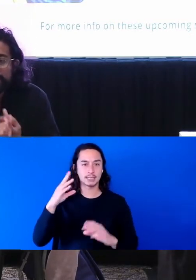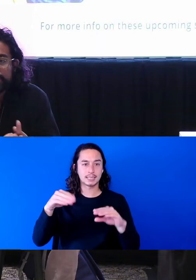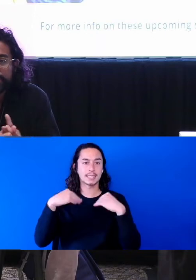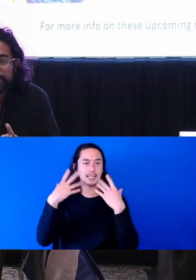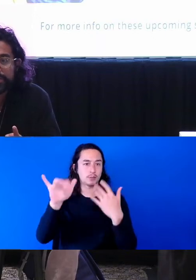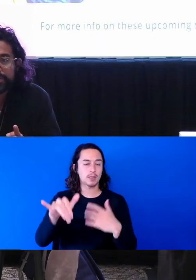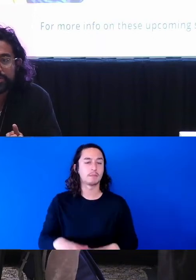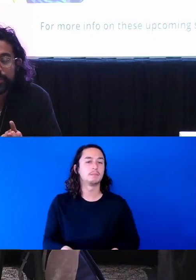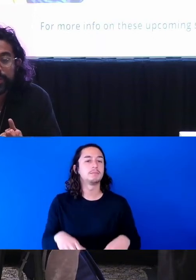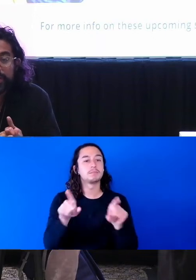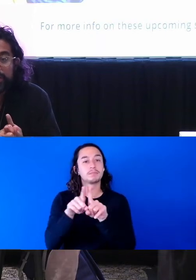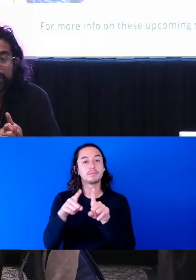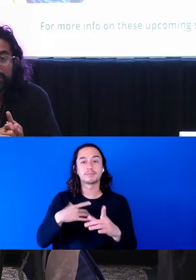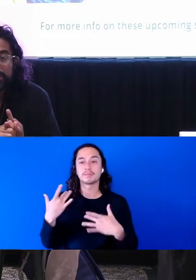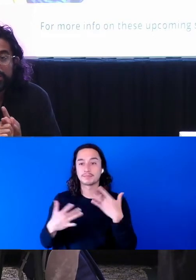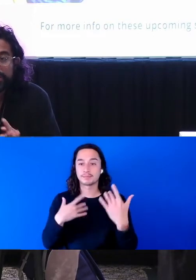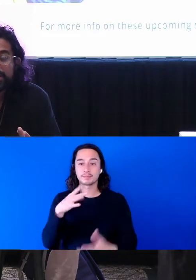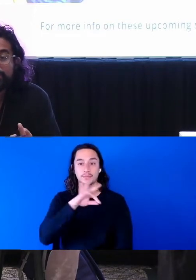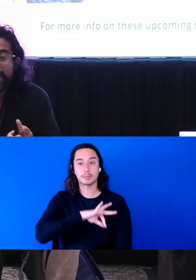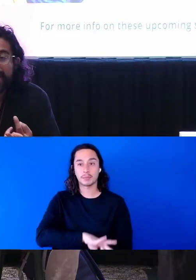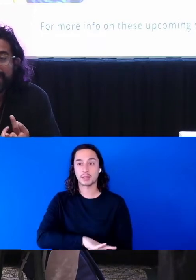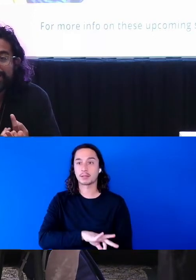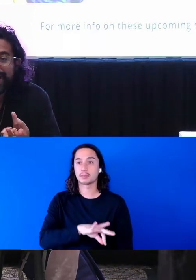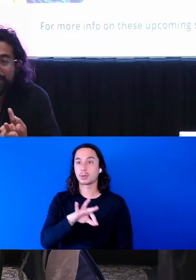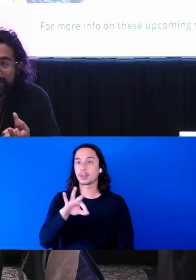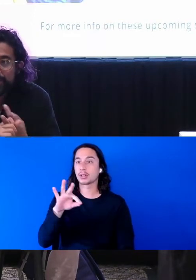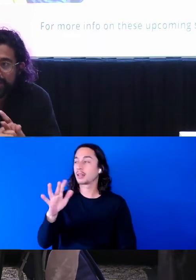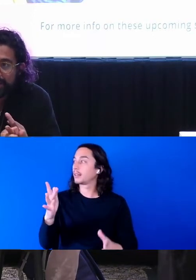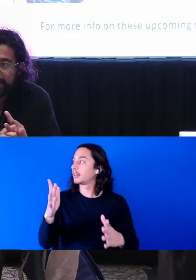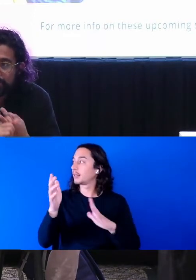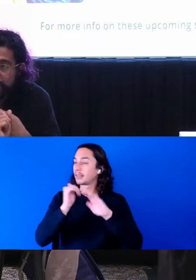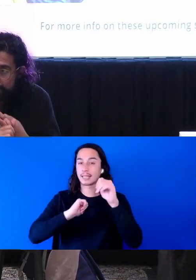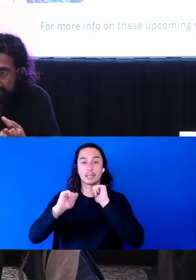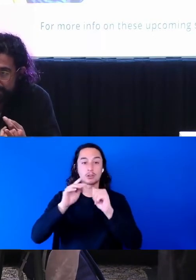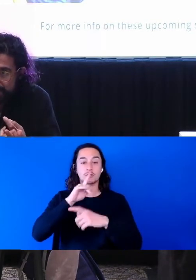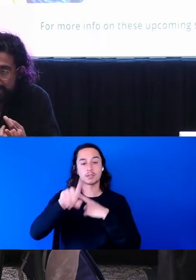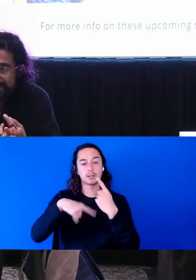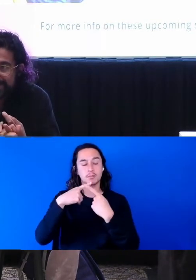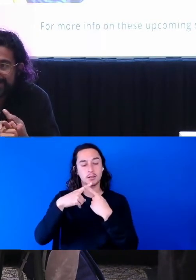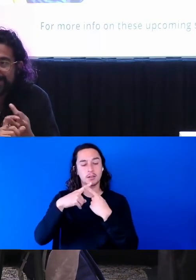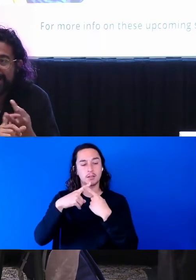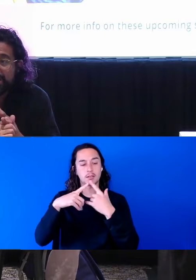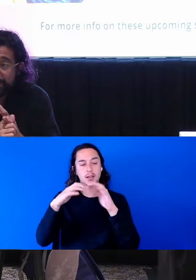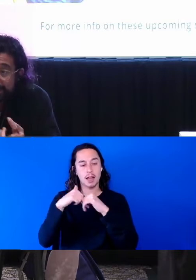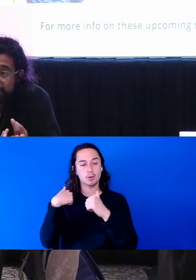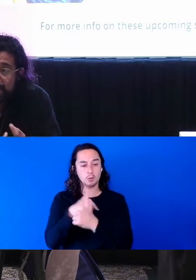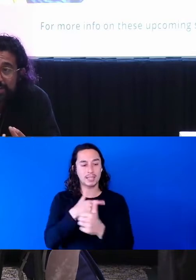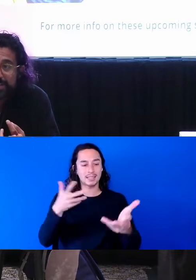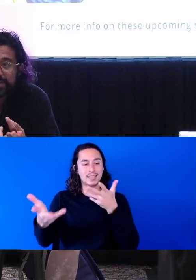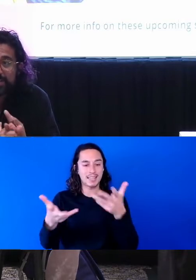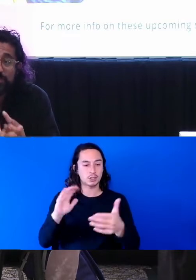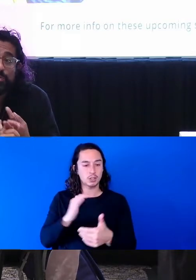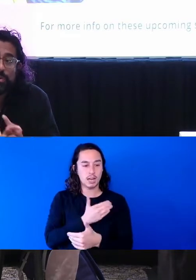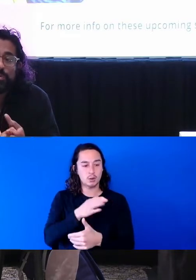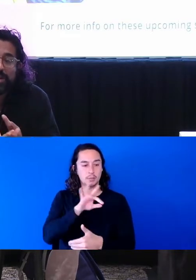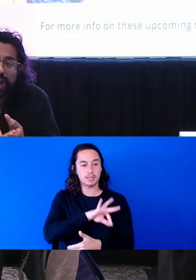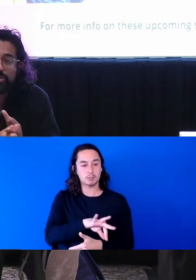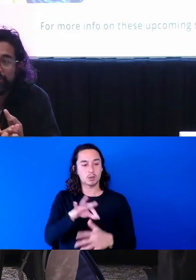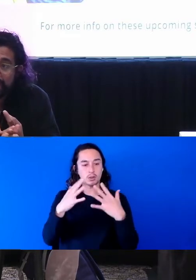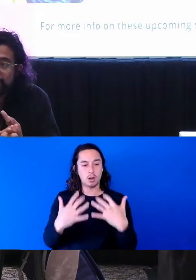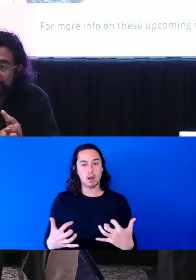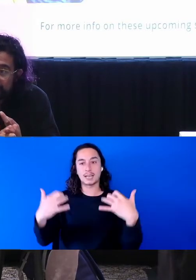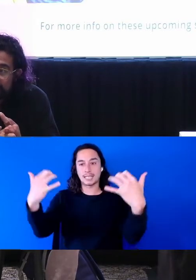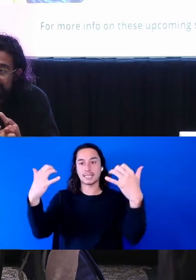super excited for Pittsburgh theaters to think about how can we engage our Pittsburgh artists and our Pittsburgh audiences in more